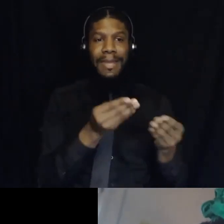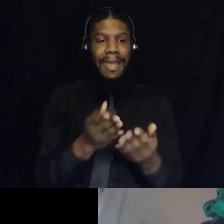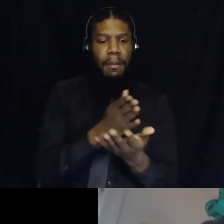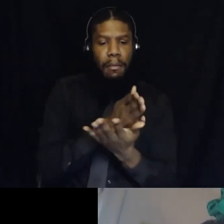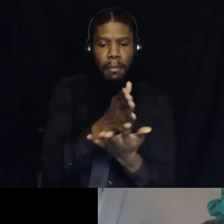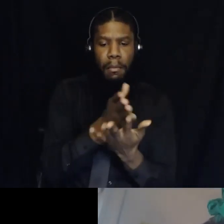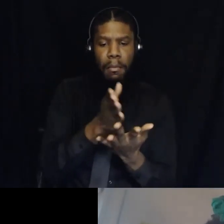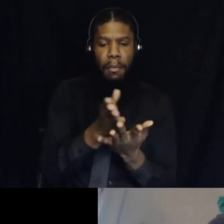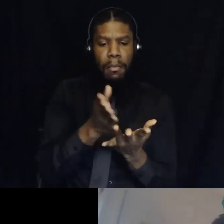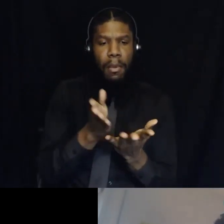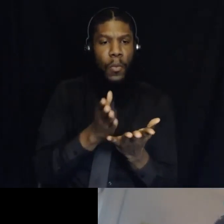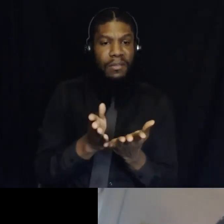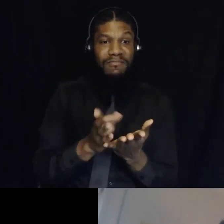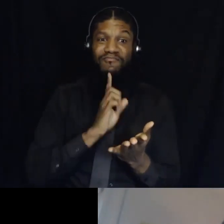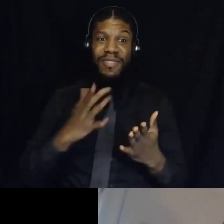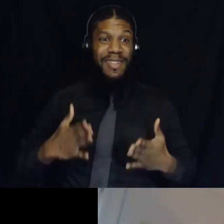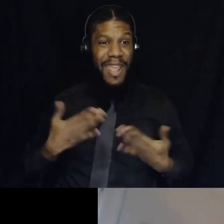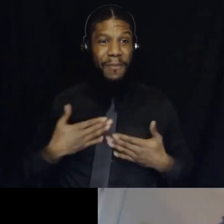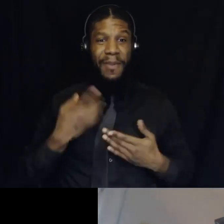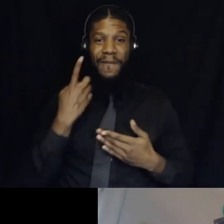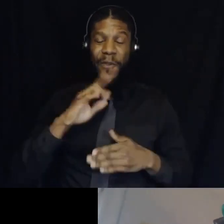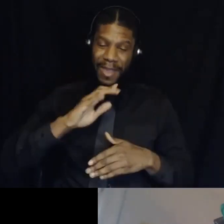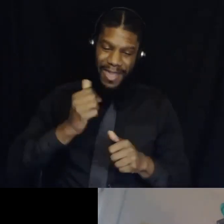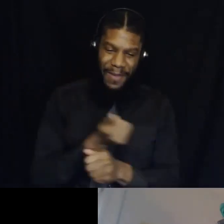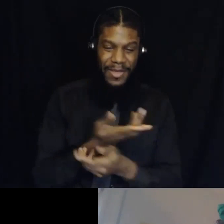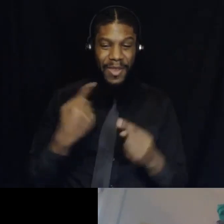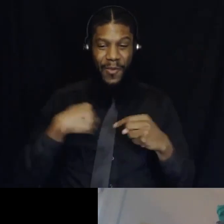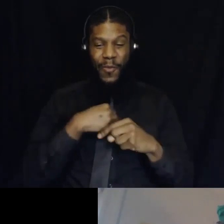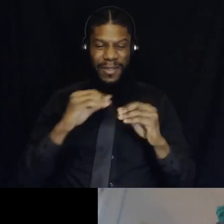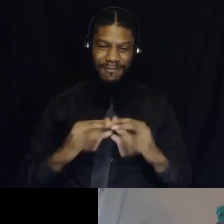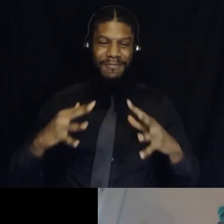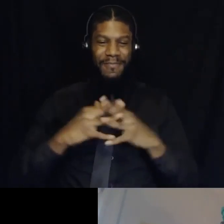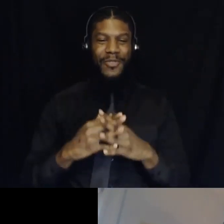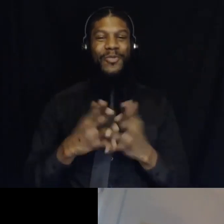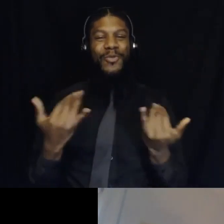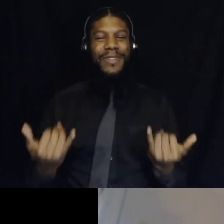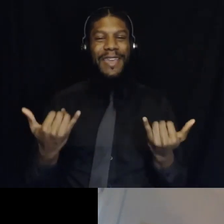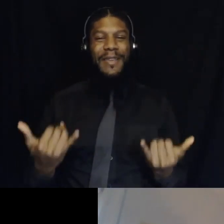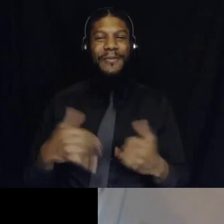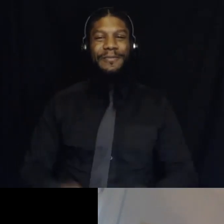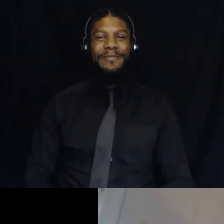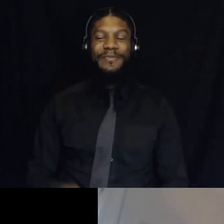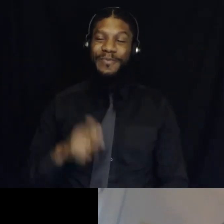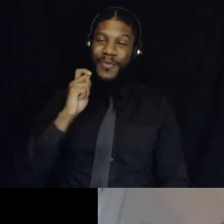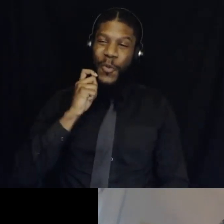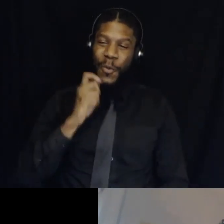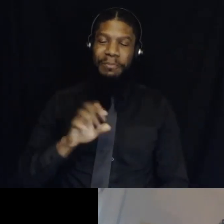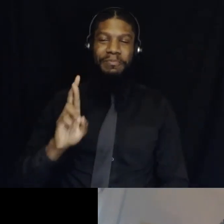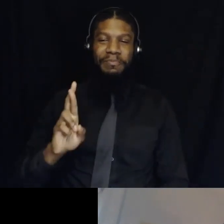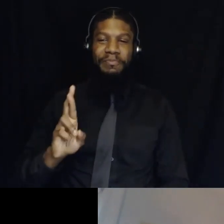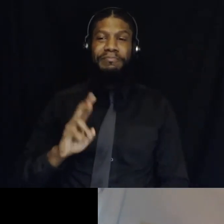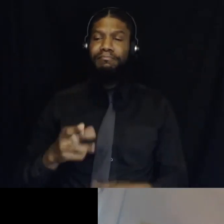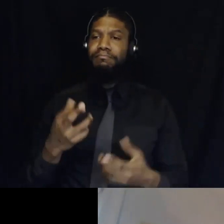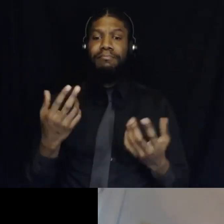happy for what we've built here. Cool. Well, I just hope that